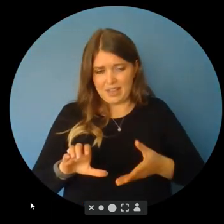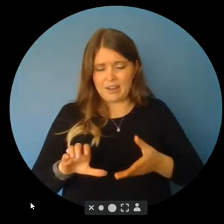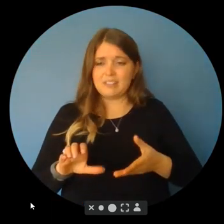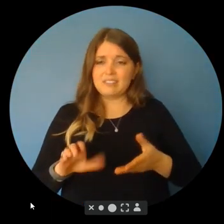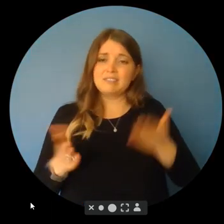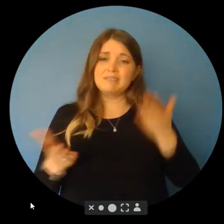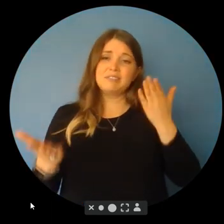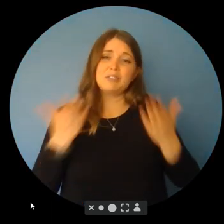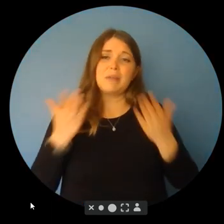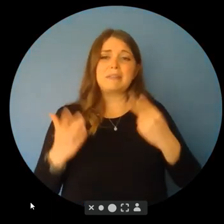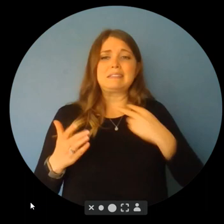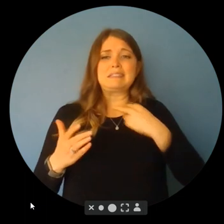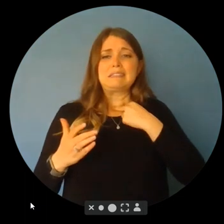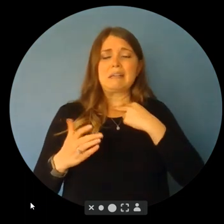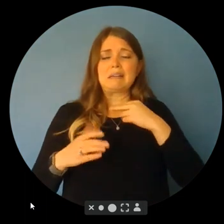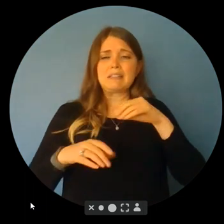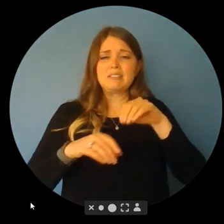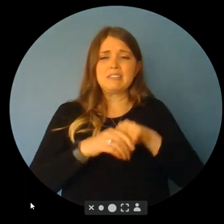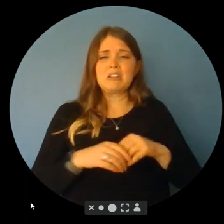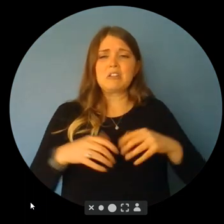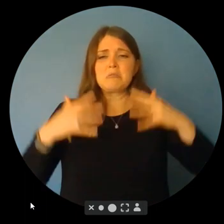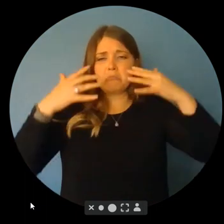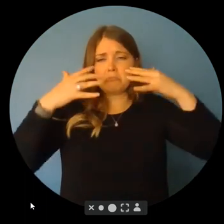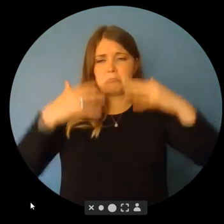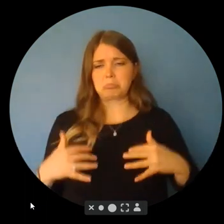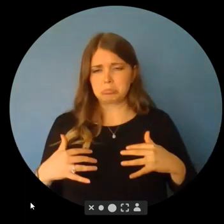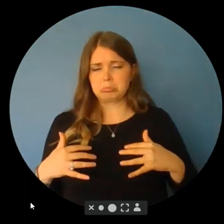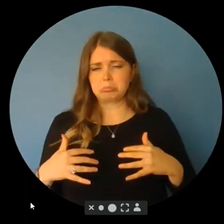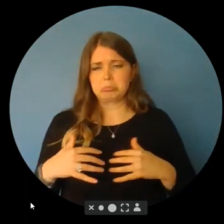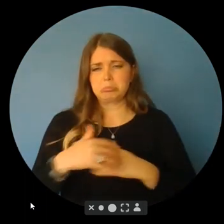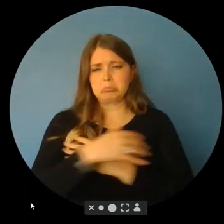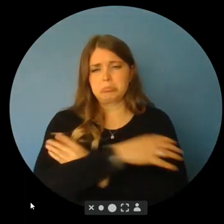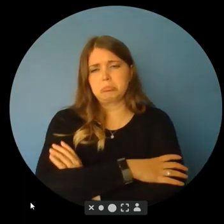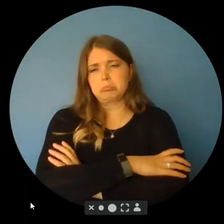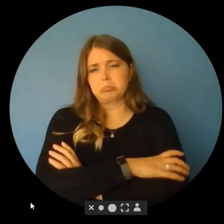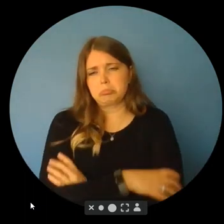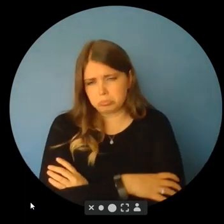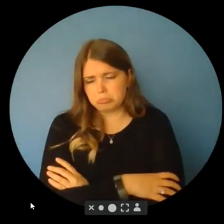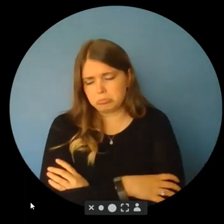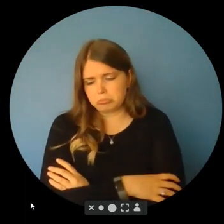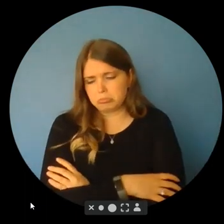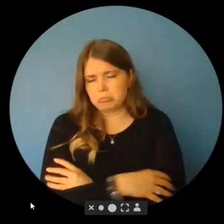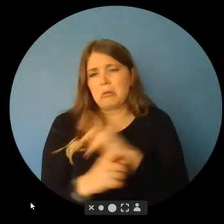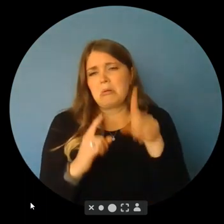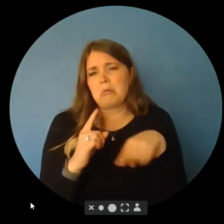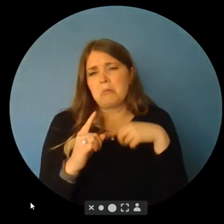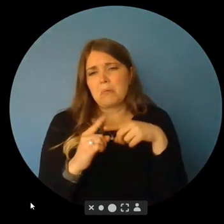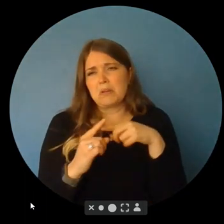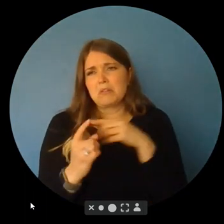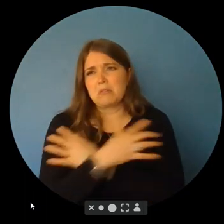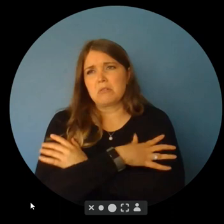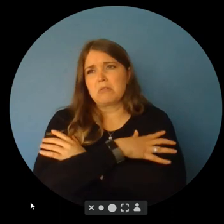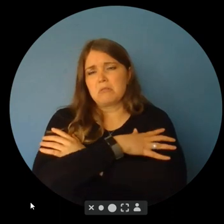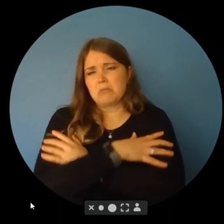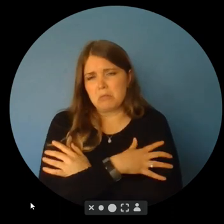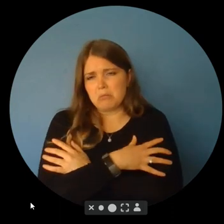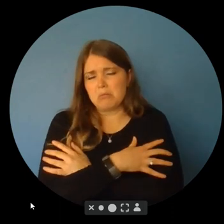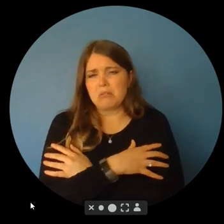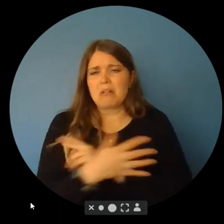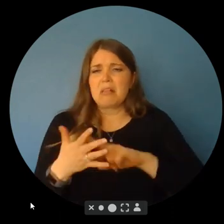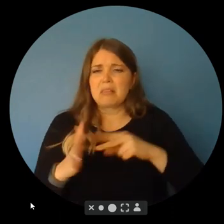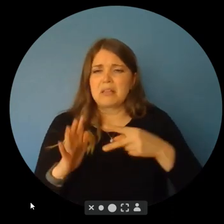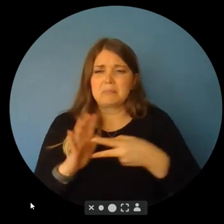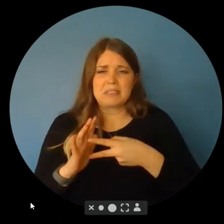be in a slump. Oh, and when you're in a slump, you're not in for